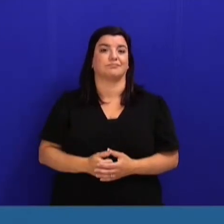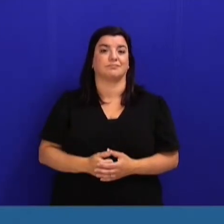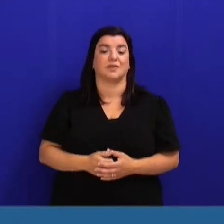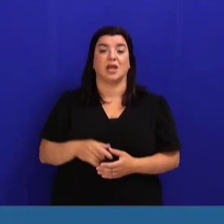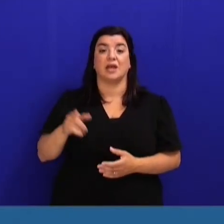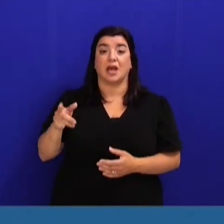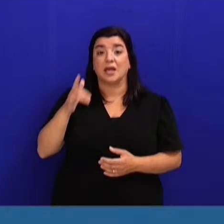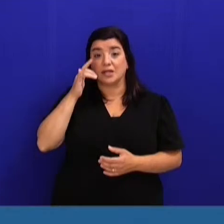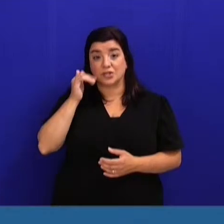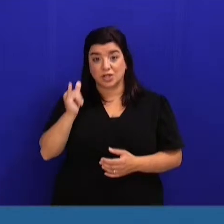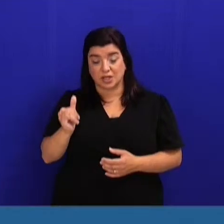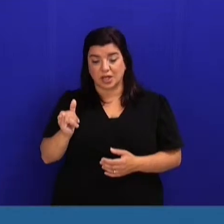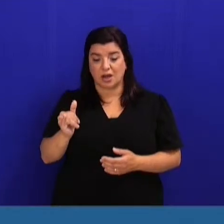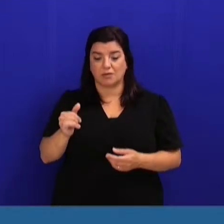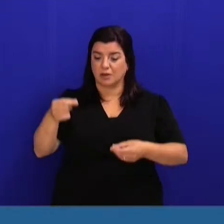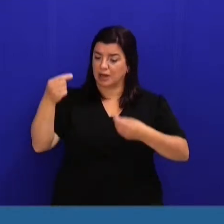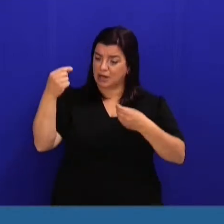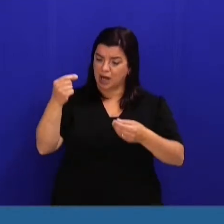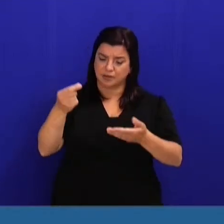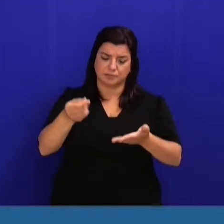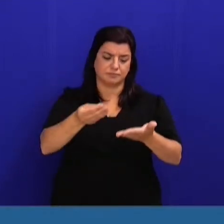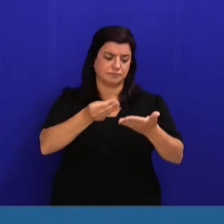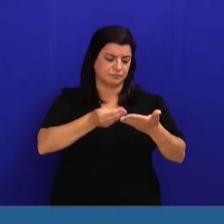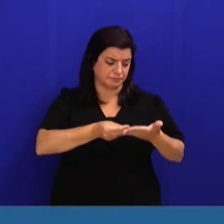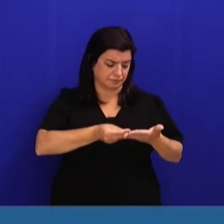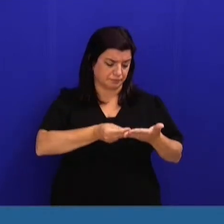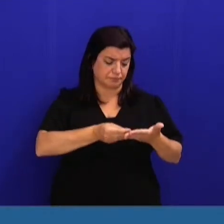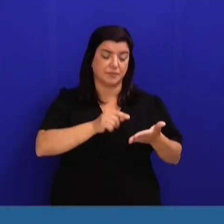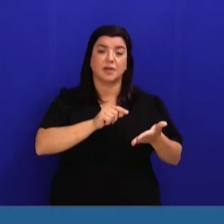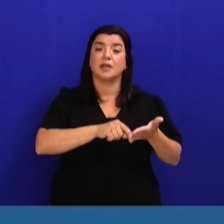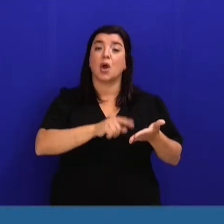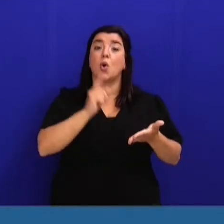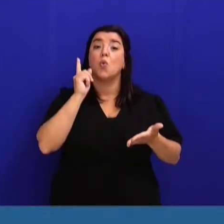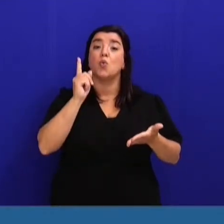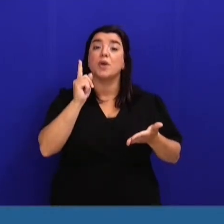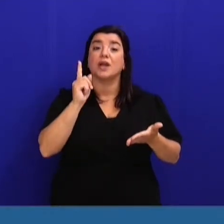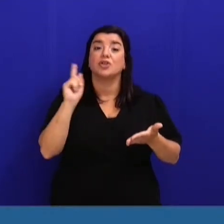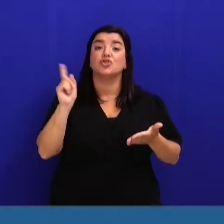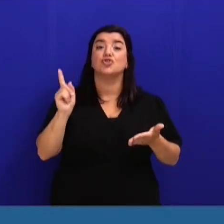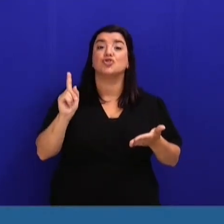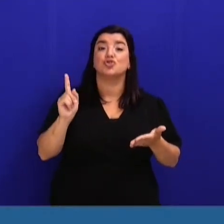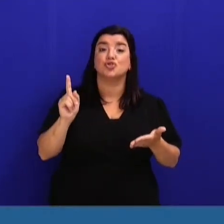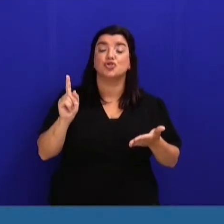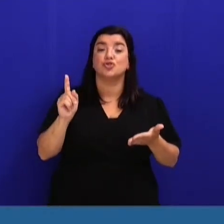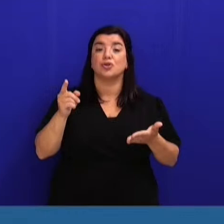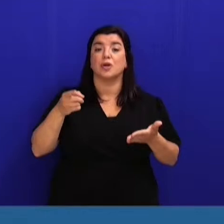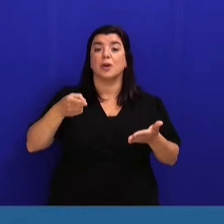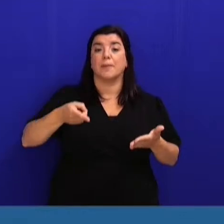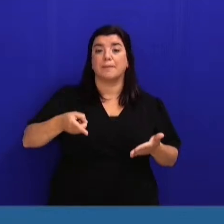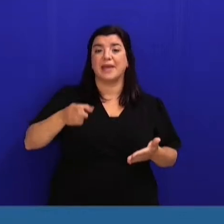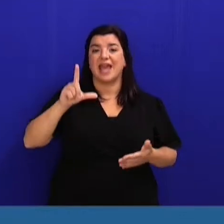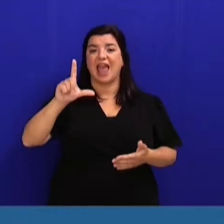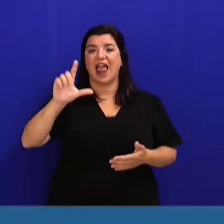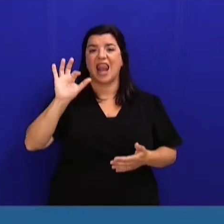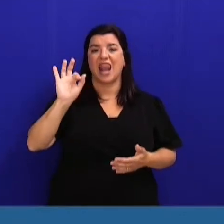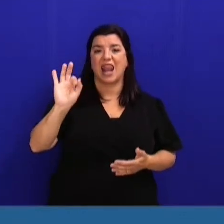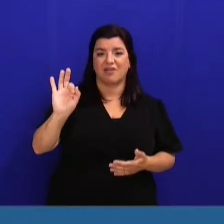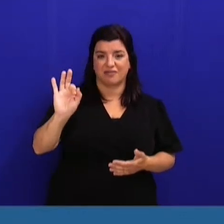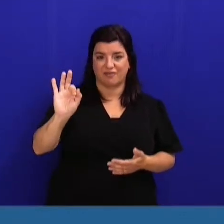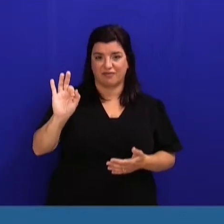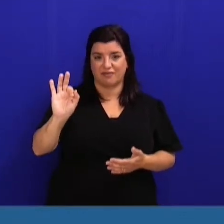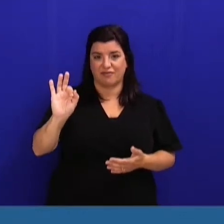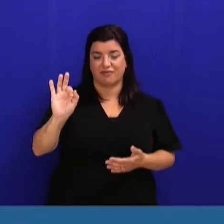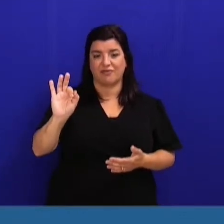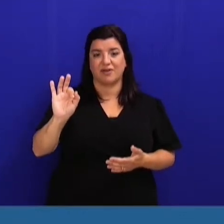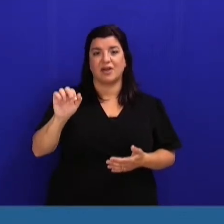ċċekkjati għad-documentation li jkollhom fuqhom, wieħed mid-dokumenti huwa l-patient il-PLF, jiġifieri il-Passenger Locator Form